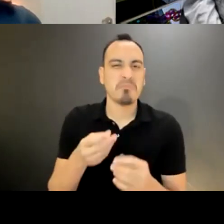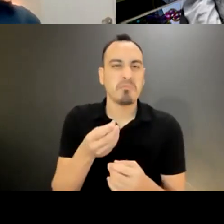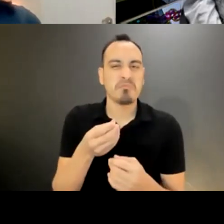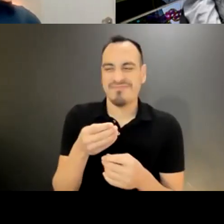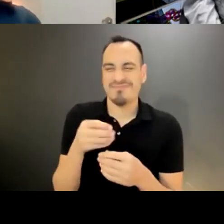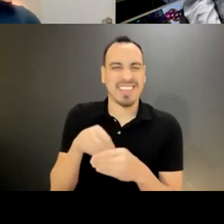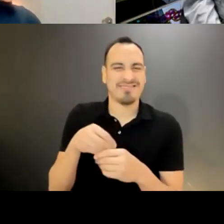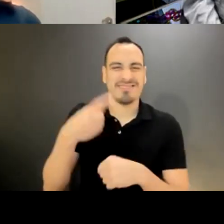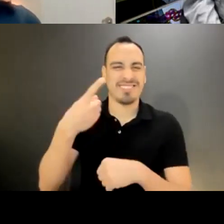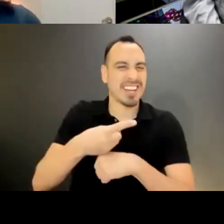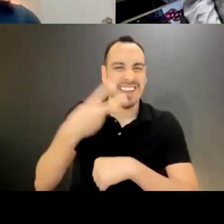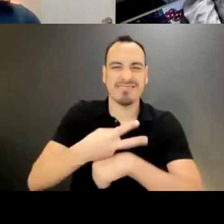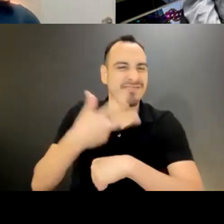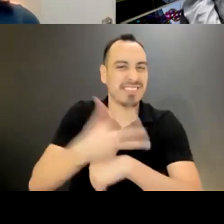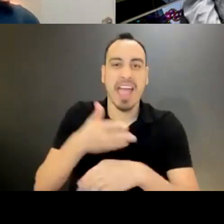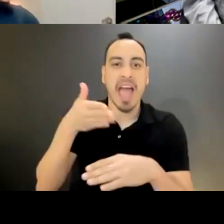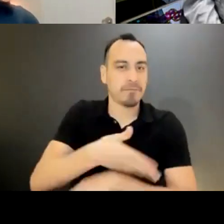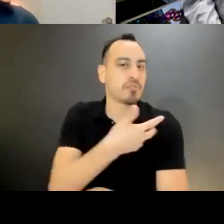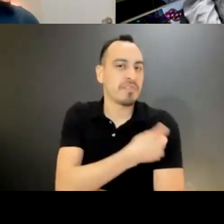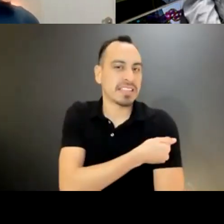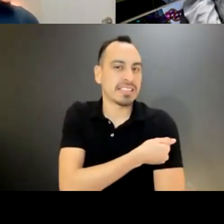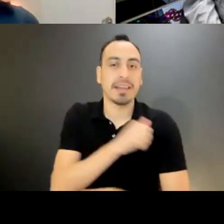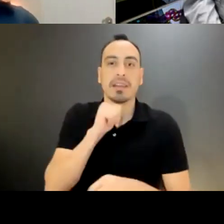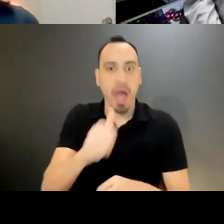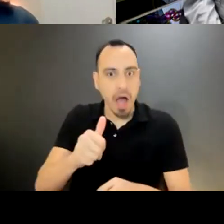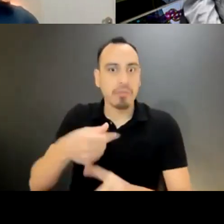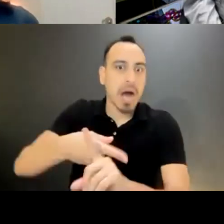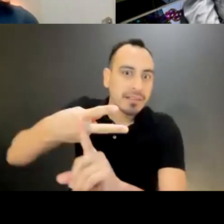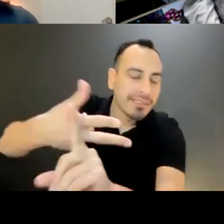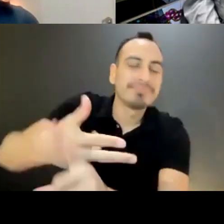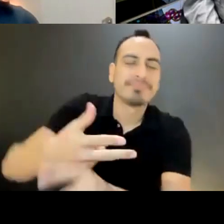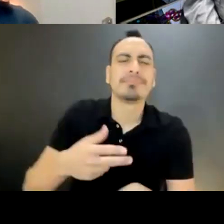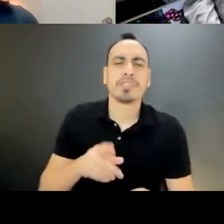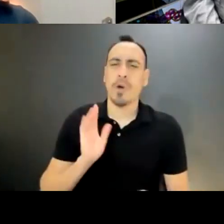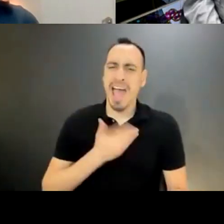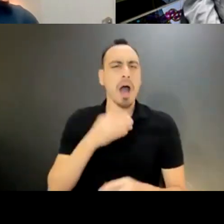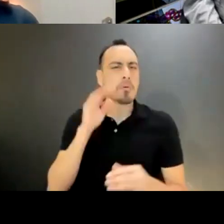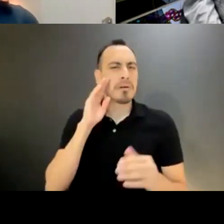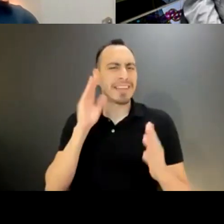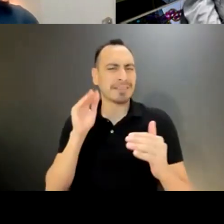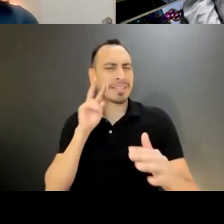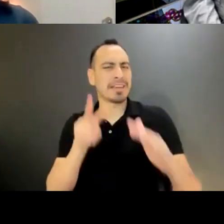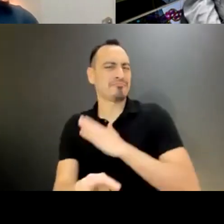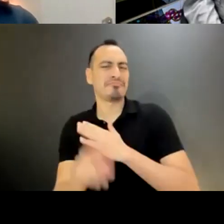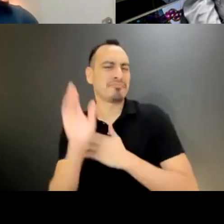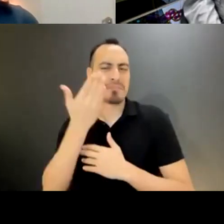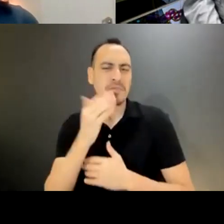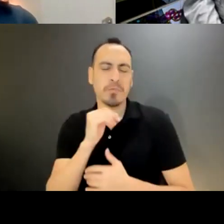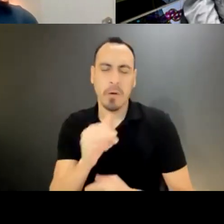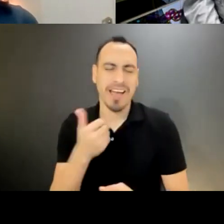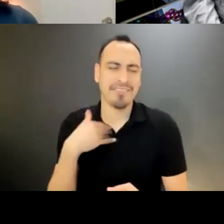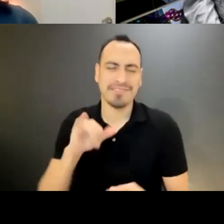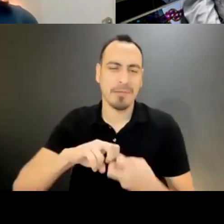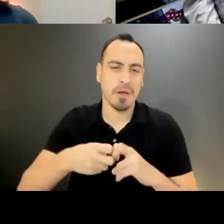And so the expectation is that that's not going to be the case. And whenever people are vaccine